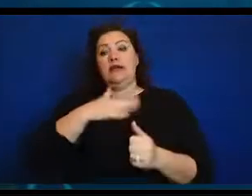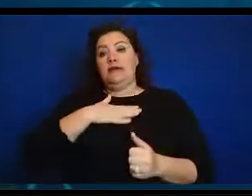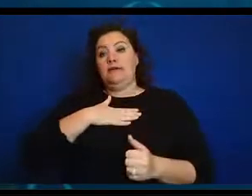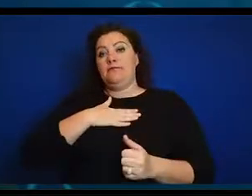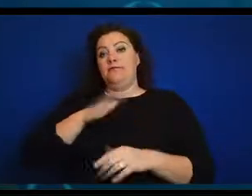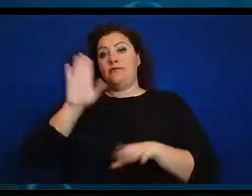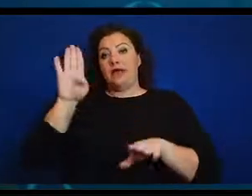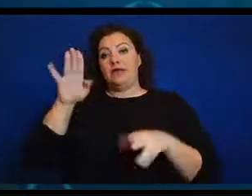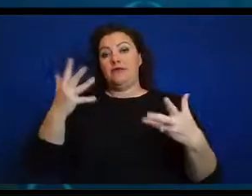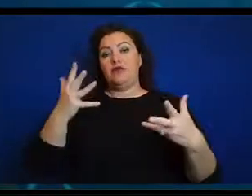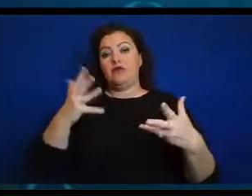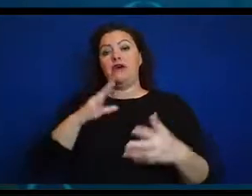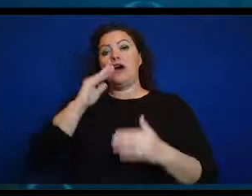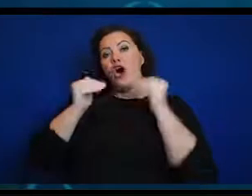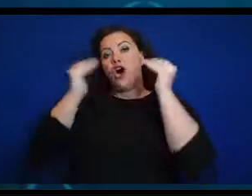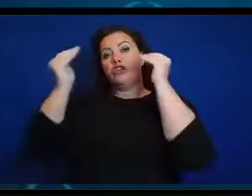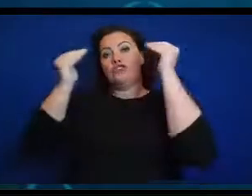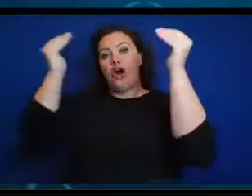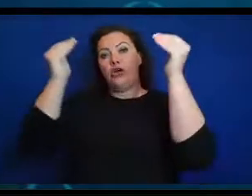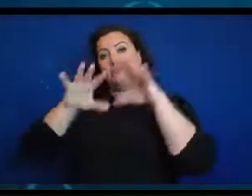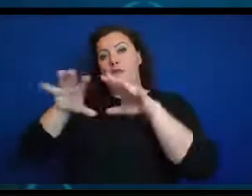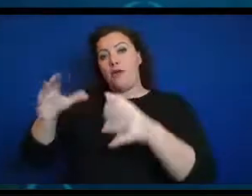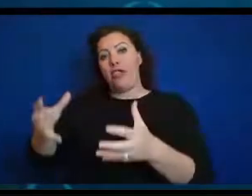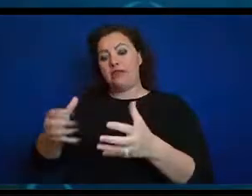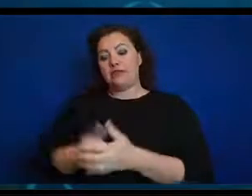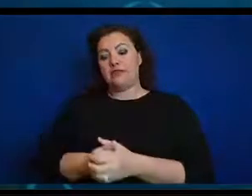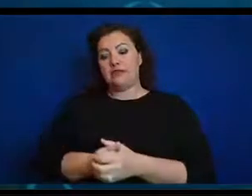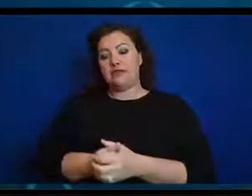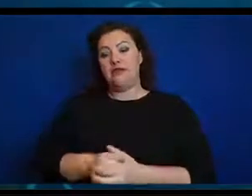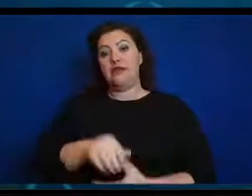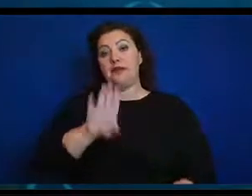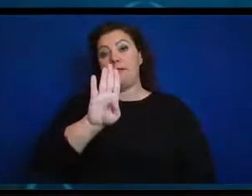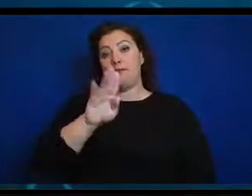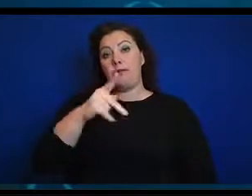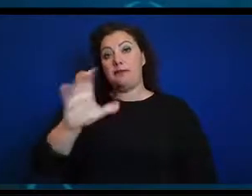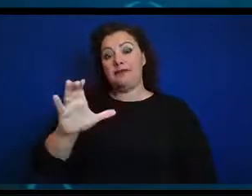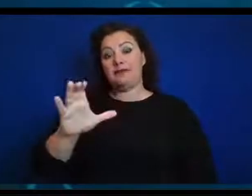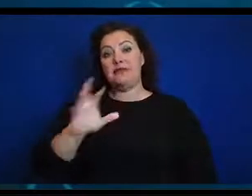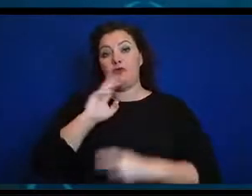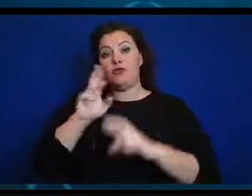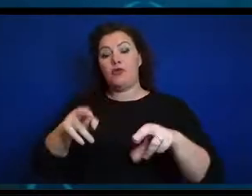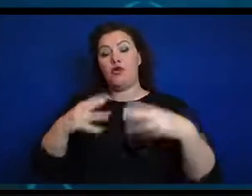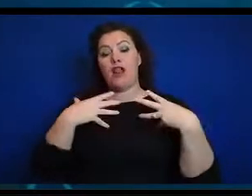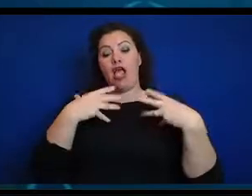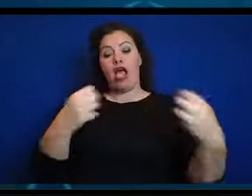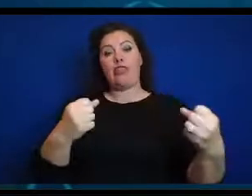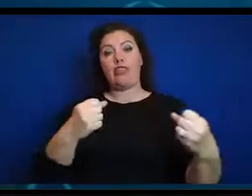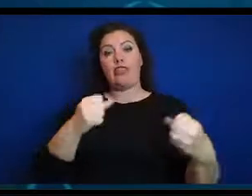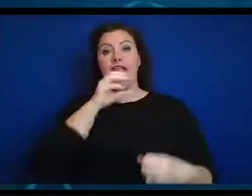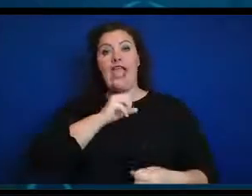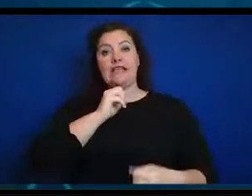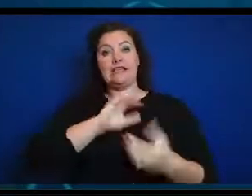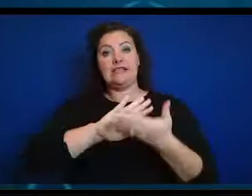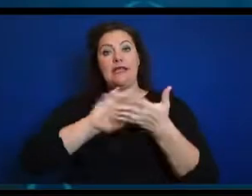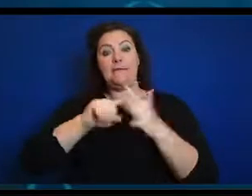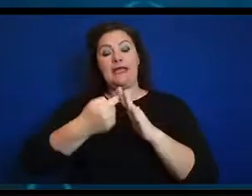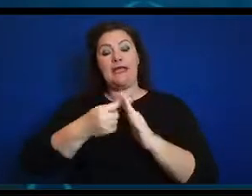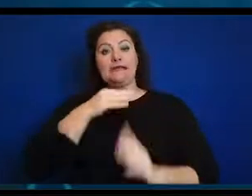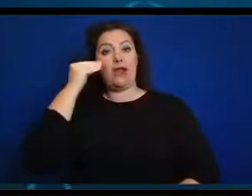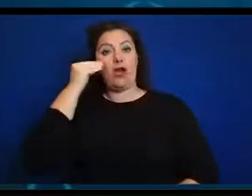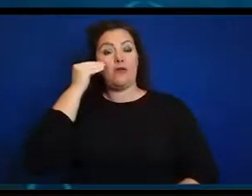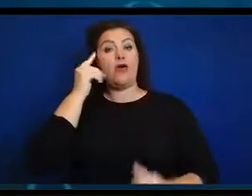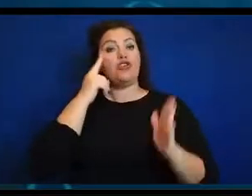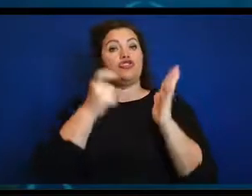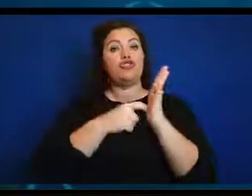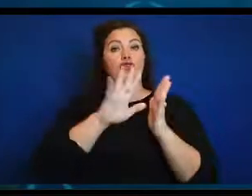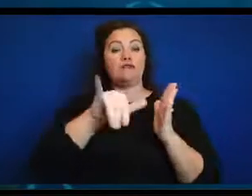on the older adult population. BPC's past report, Healthy Aging Begins at Home, noted that while virtually all seniors